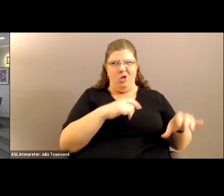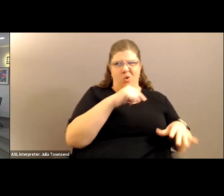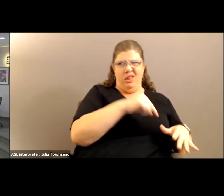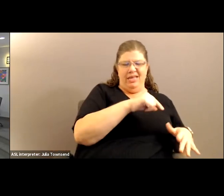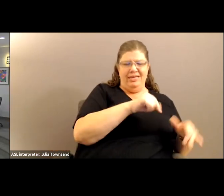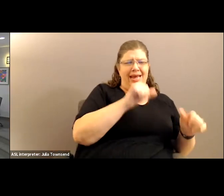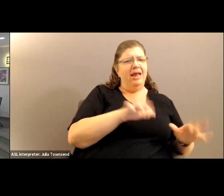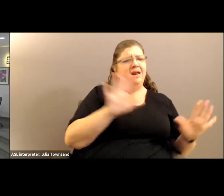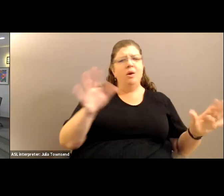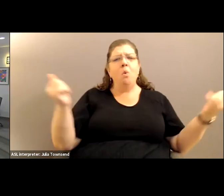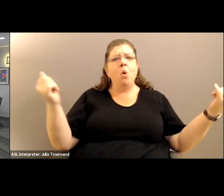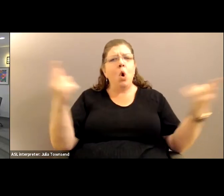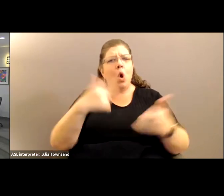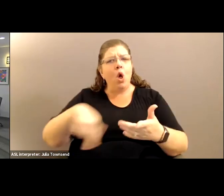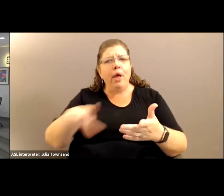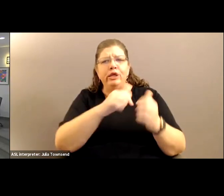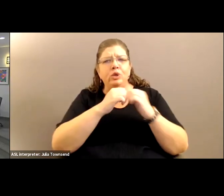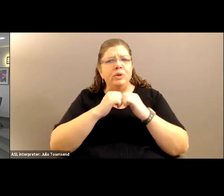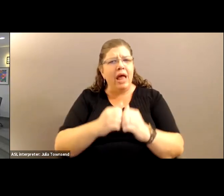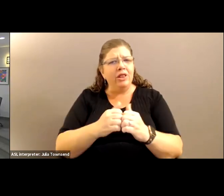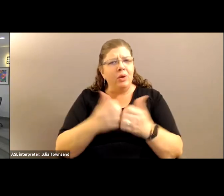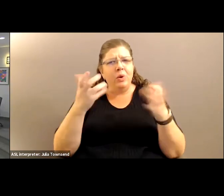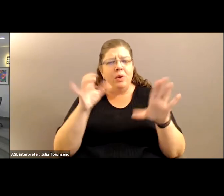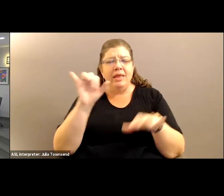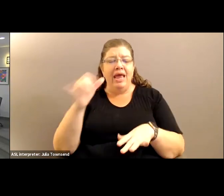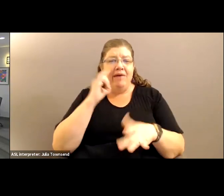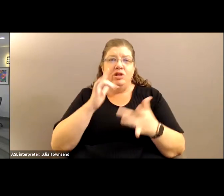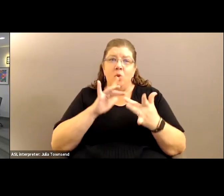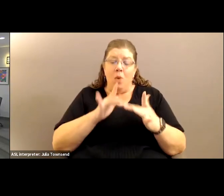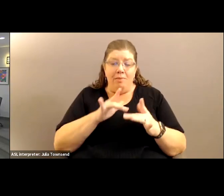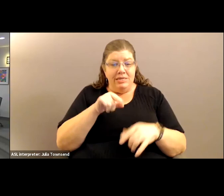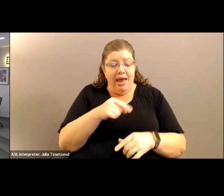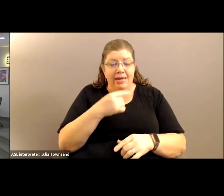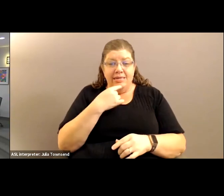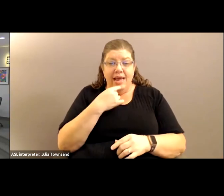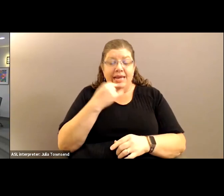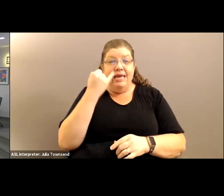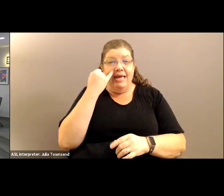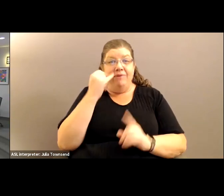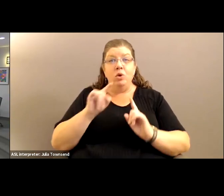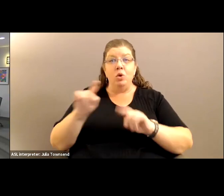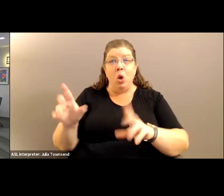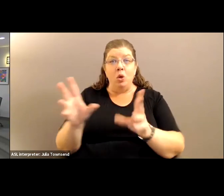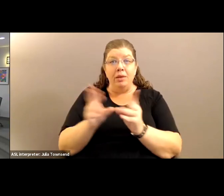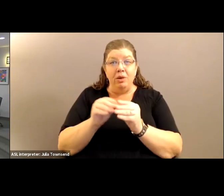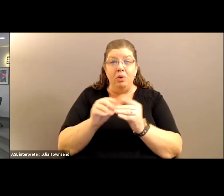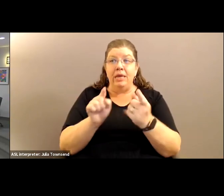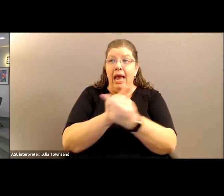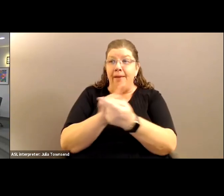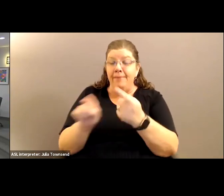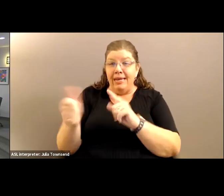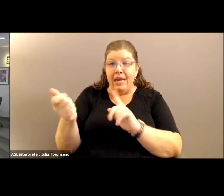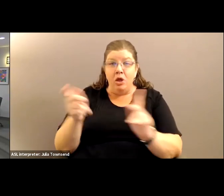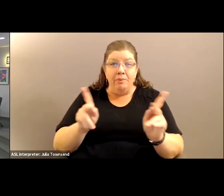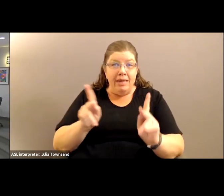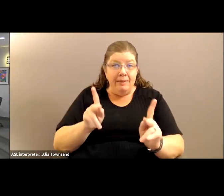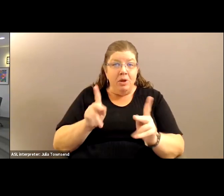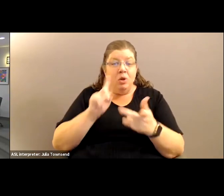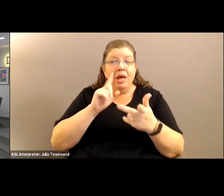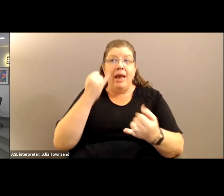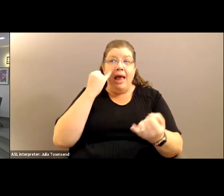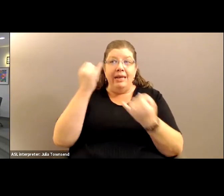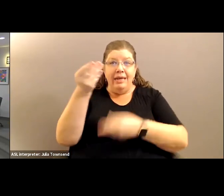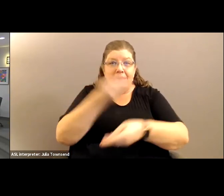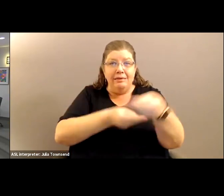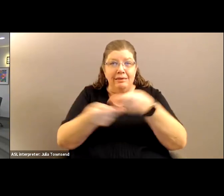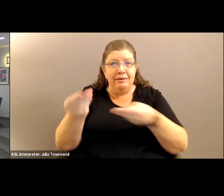don't want that so you know one of the things on the website it said that if you go to the meeting you can meet other people and you can have an exchange of ideas